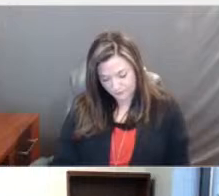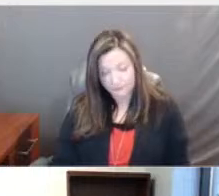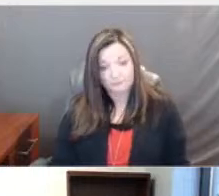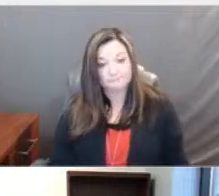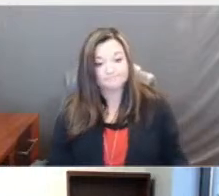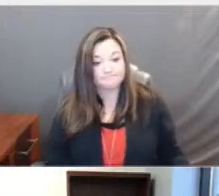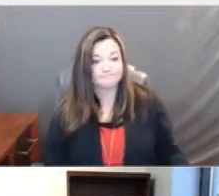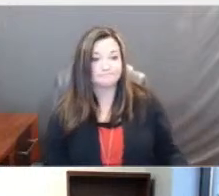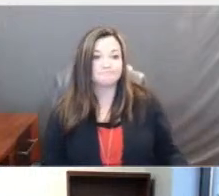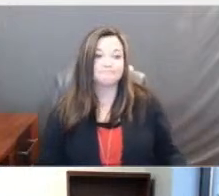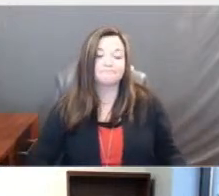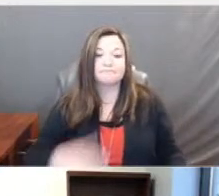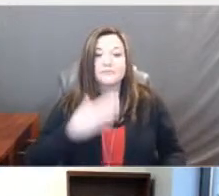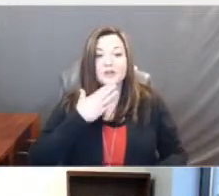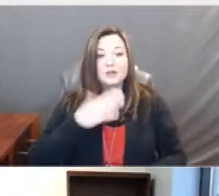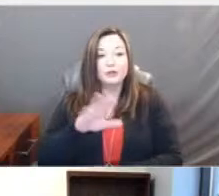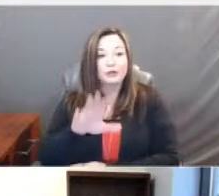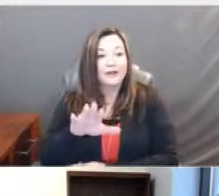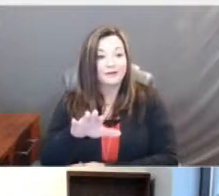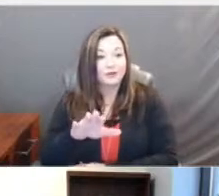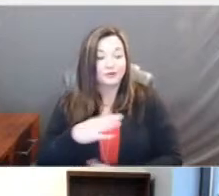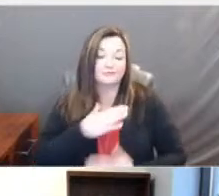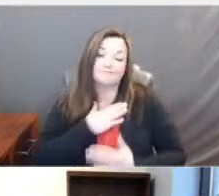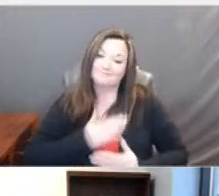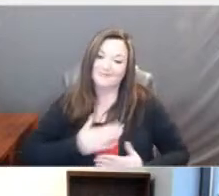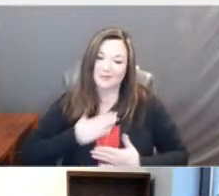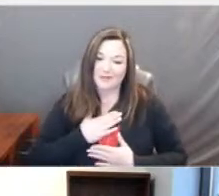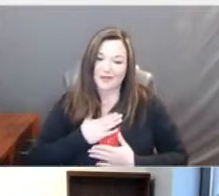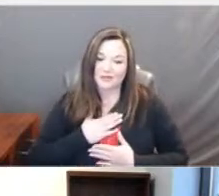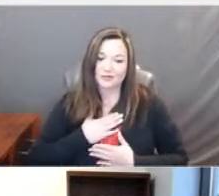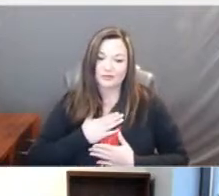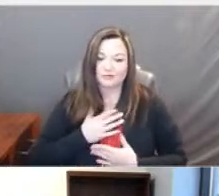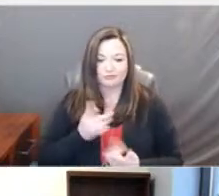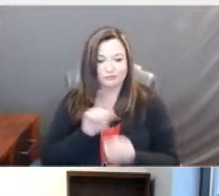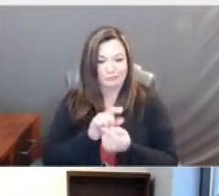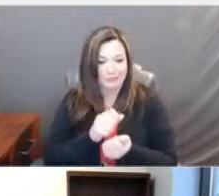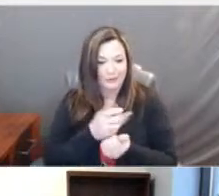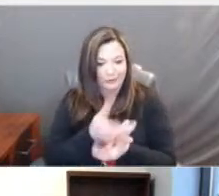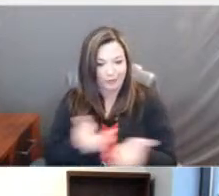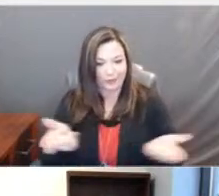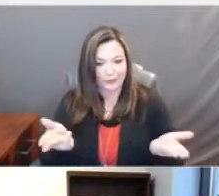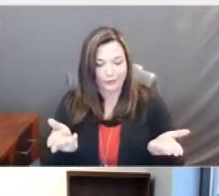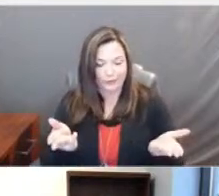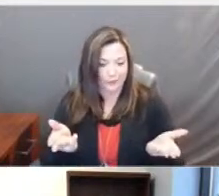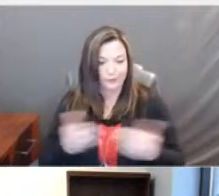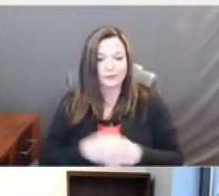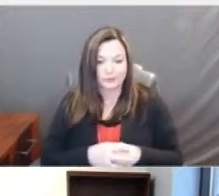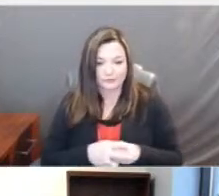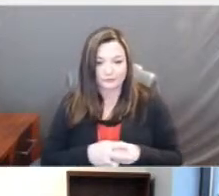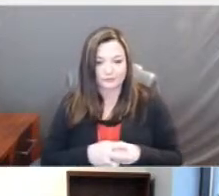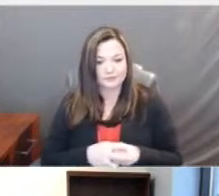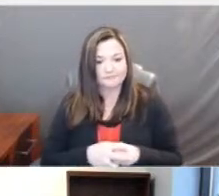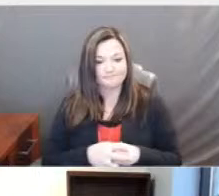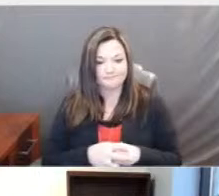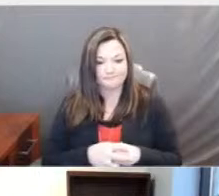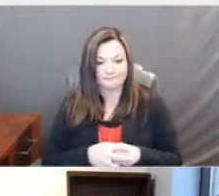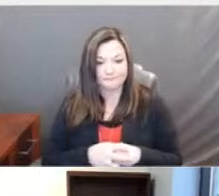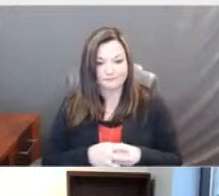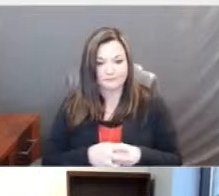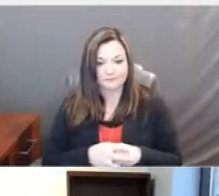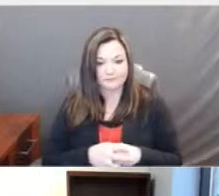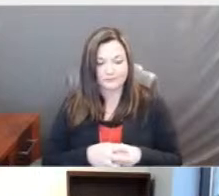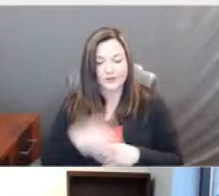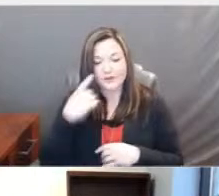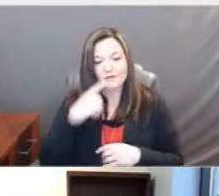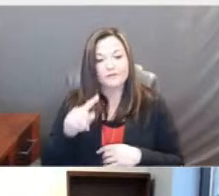Good afternoon. It is a pleasure to be with each of you for Little Rock Know